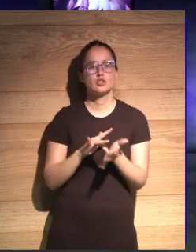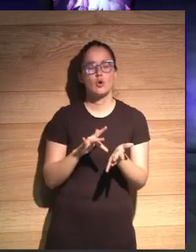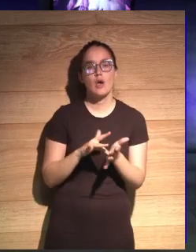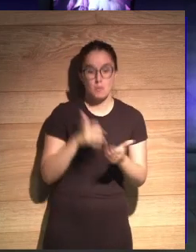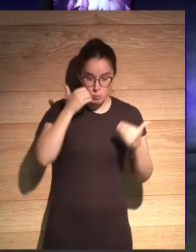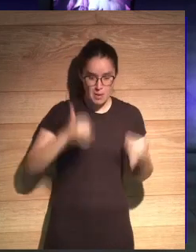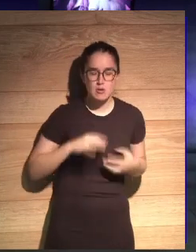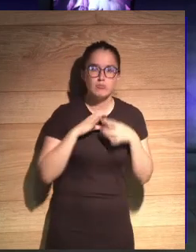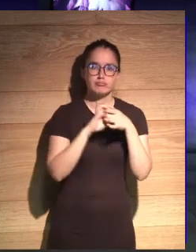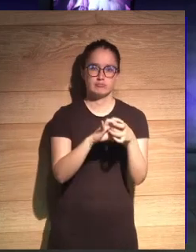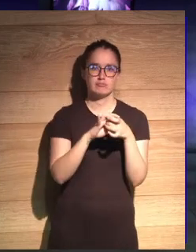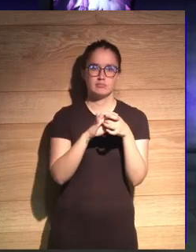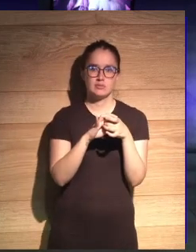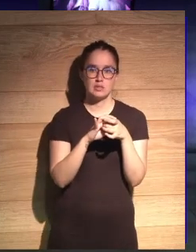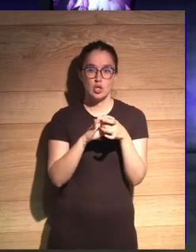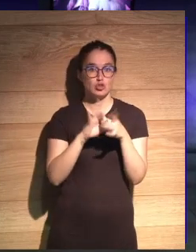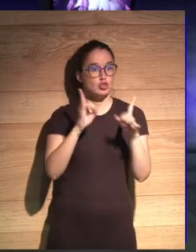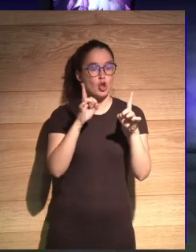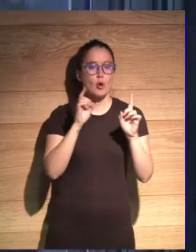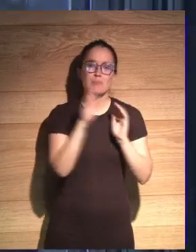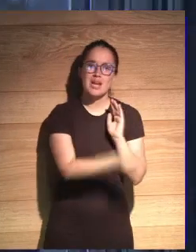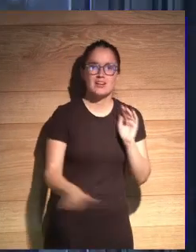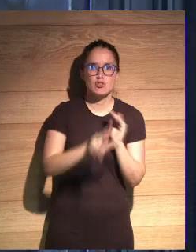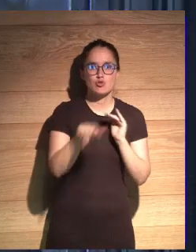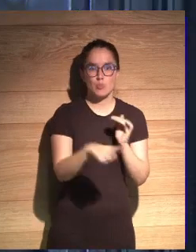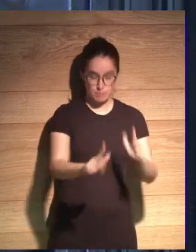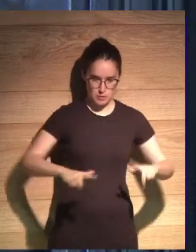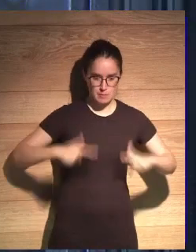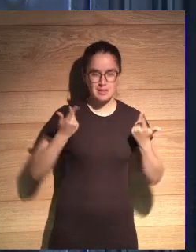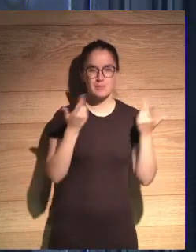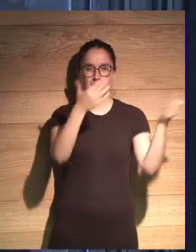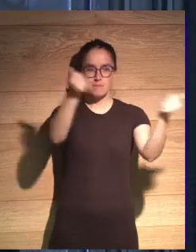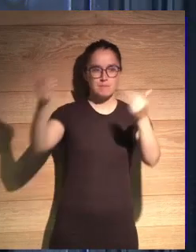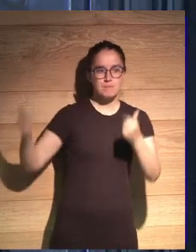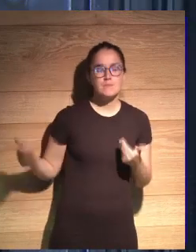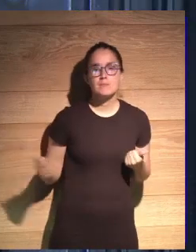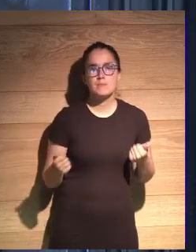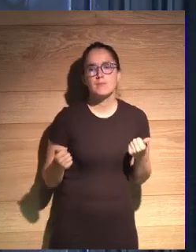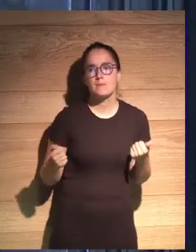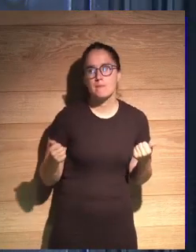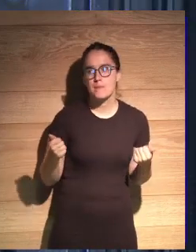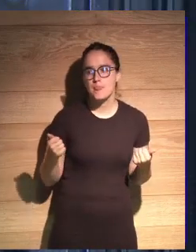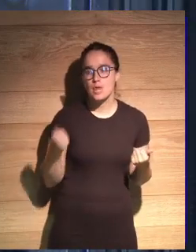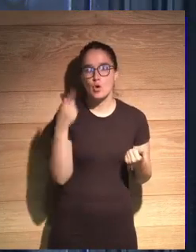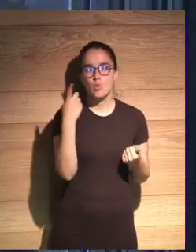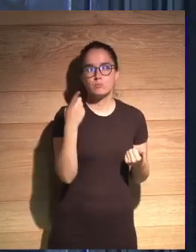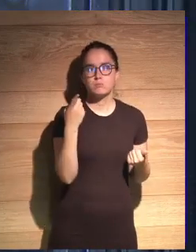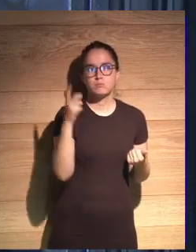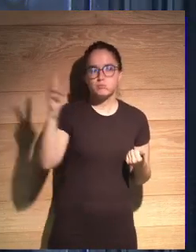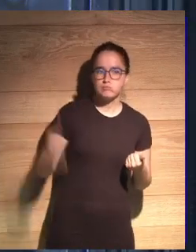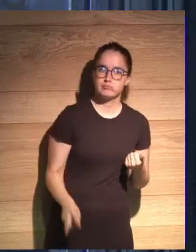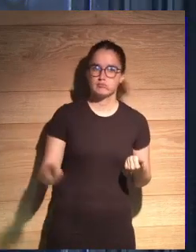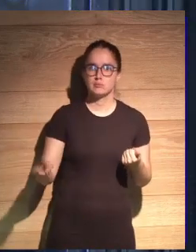grandparents. Here, video games was always a phenomenon game, a human phenomenon, not a